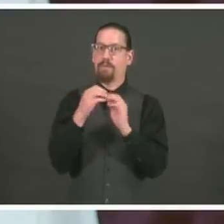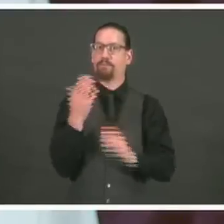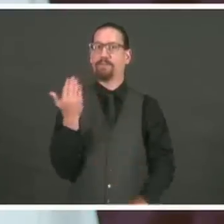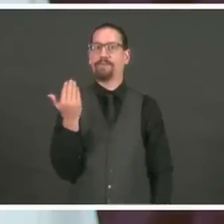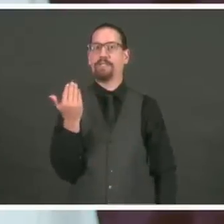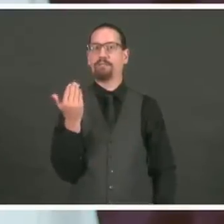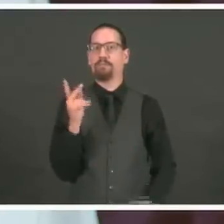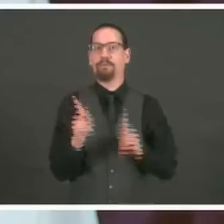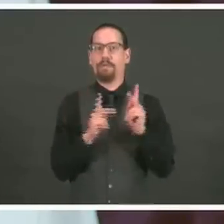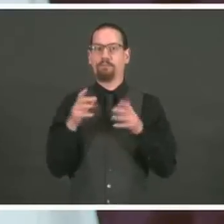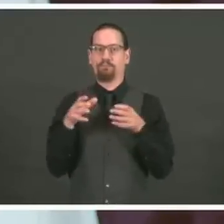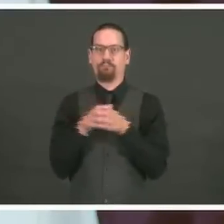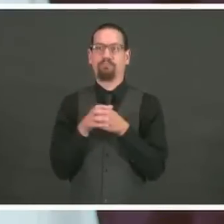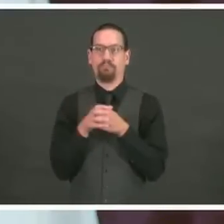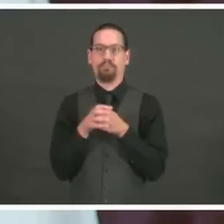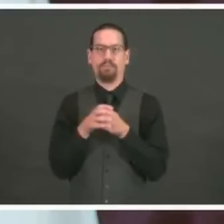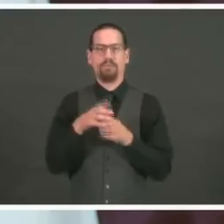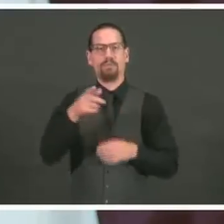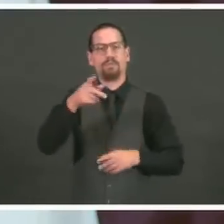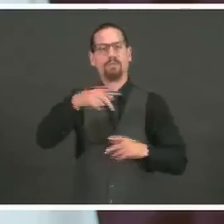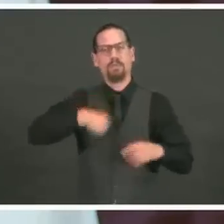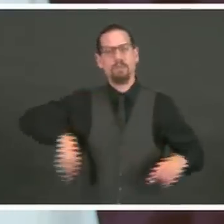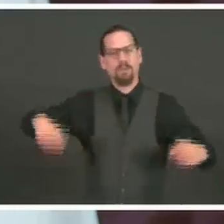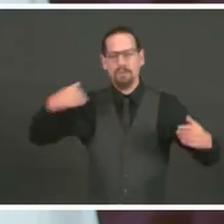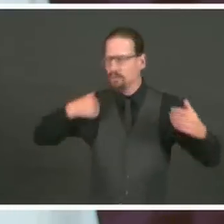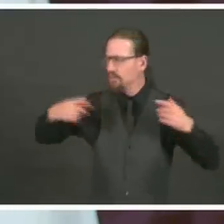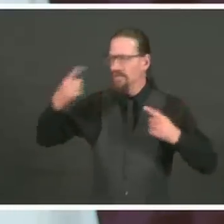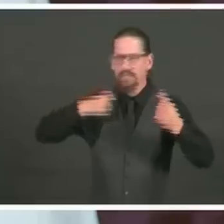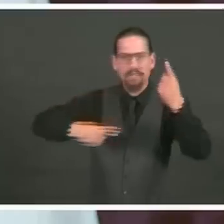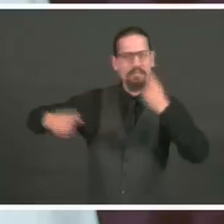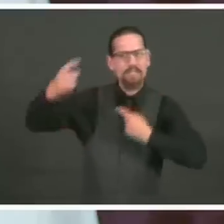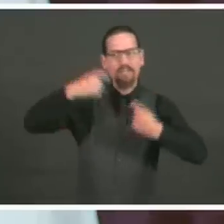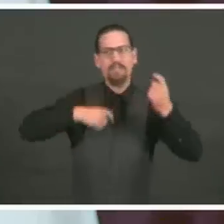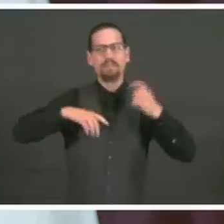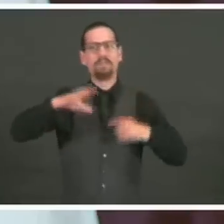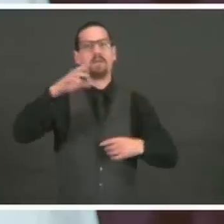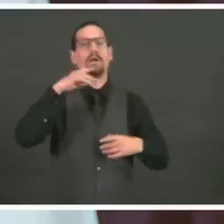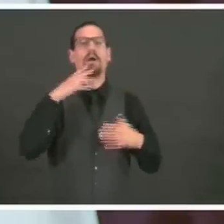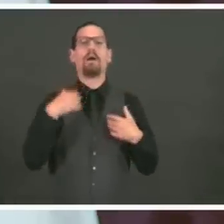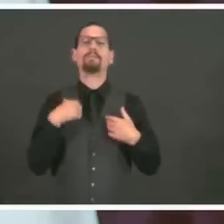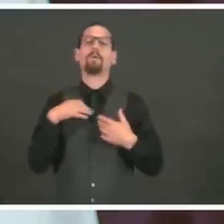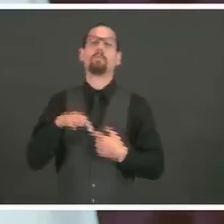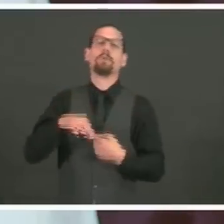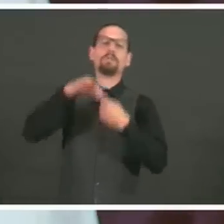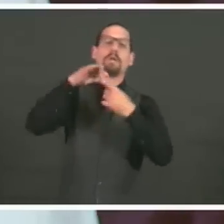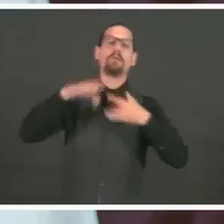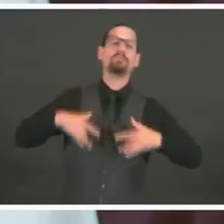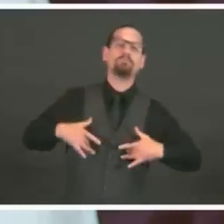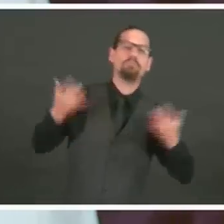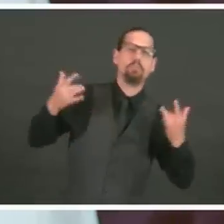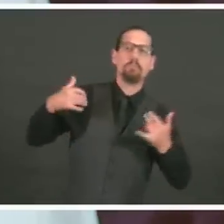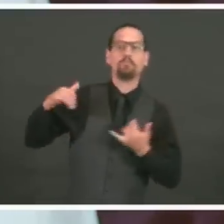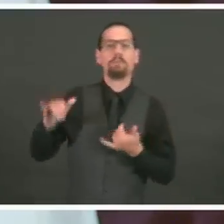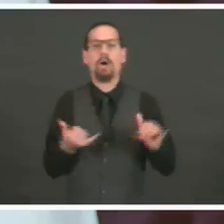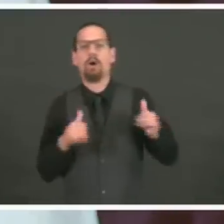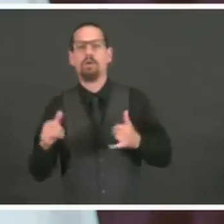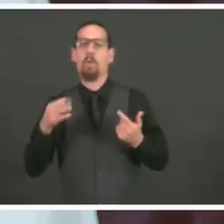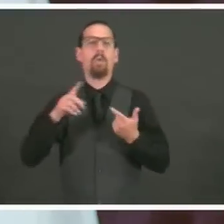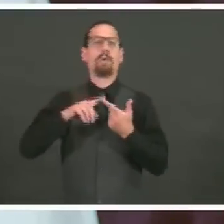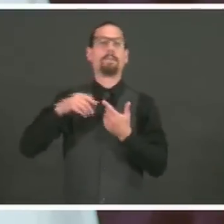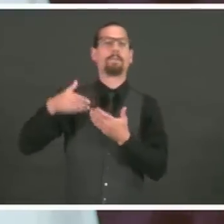receive now. Hey, Governor, we're going to be having a special party this weekend. It's my daughter's baby shower.